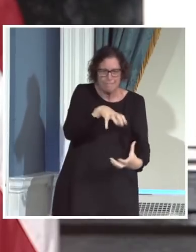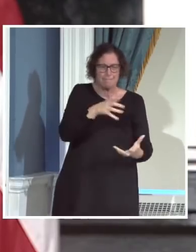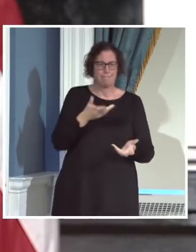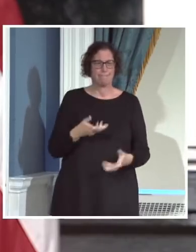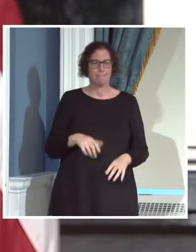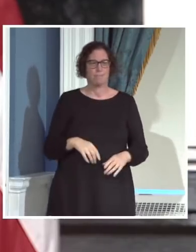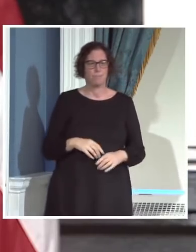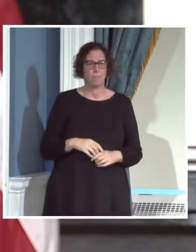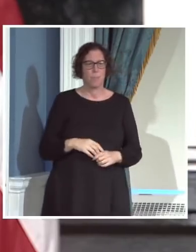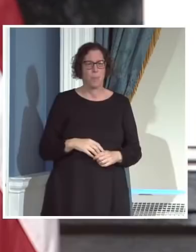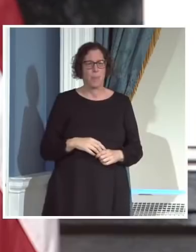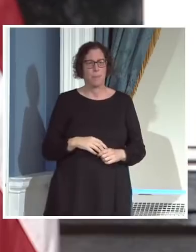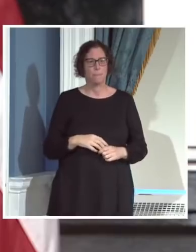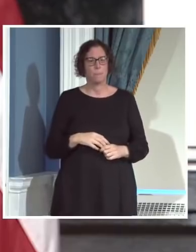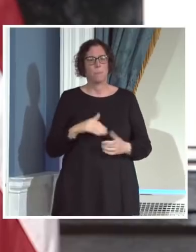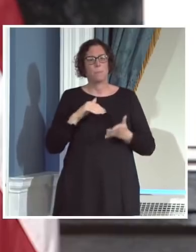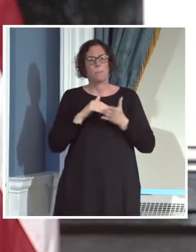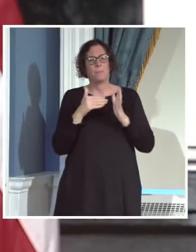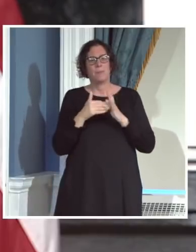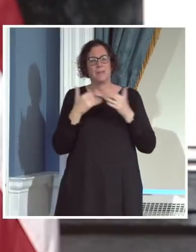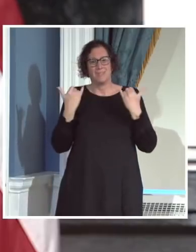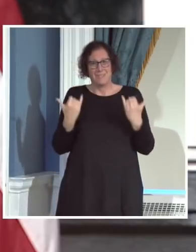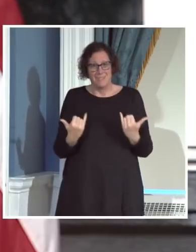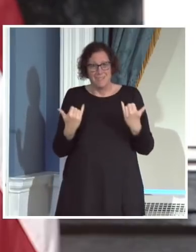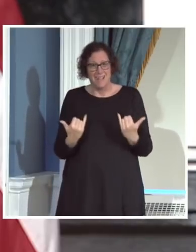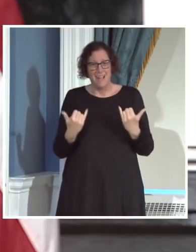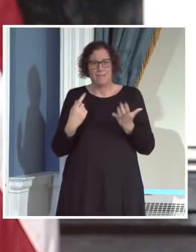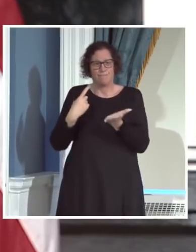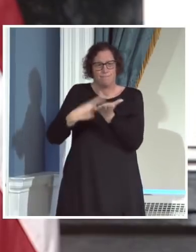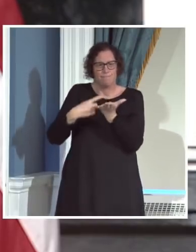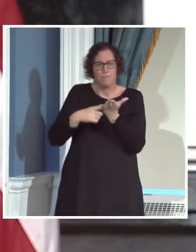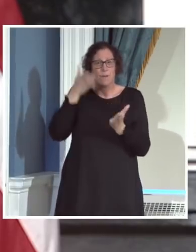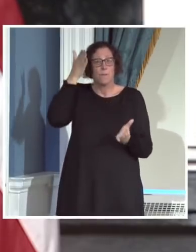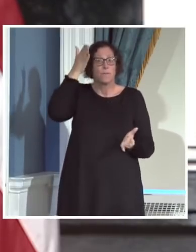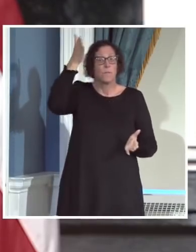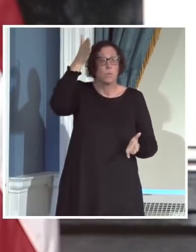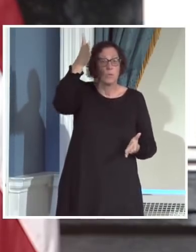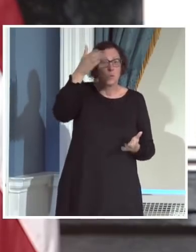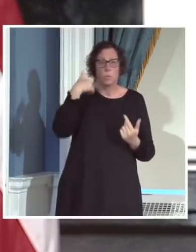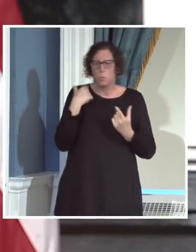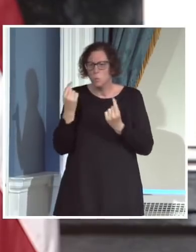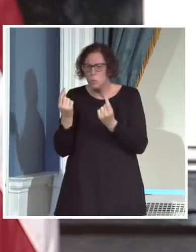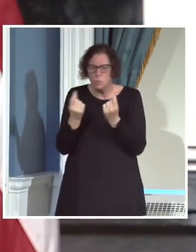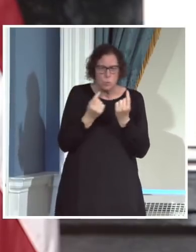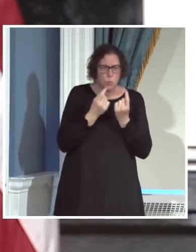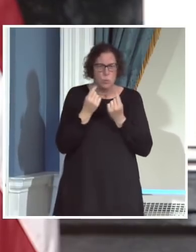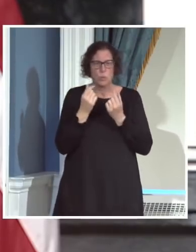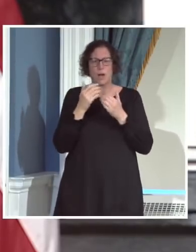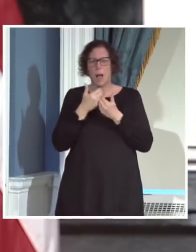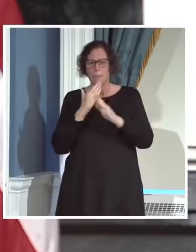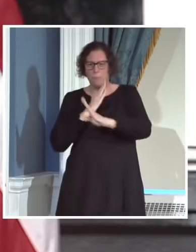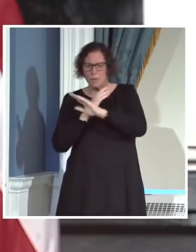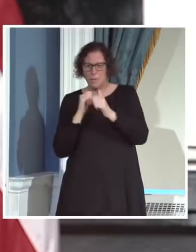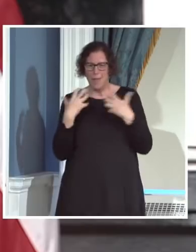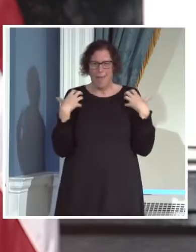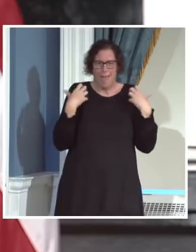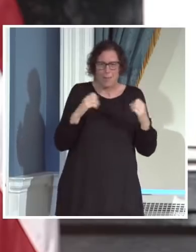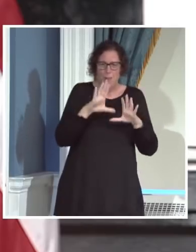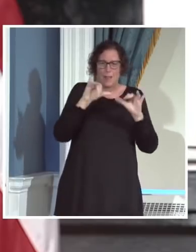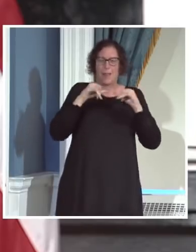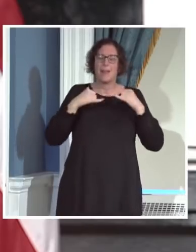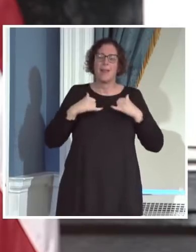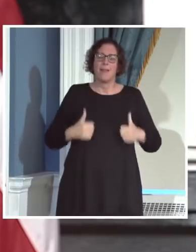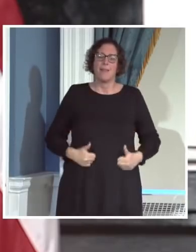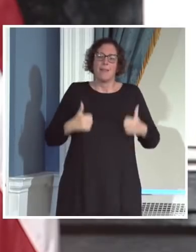national security in a different way, which is our healthcare security going forward. I think when we get through this crisis, this country has to reassess